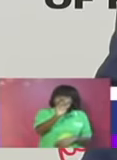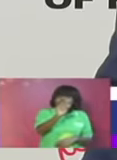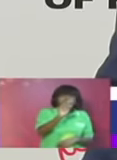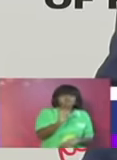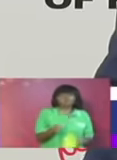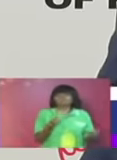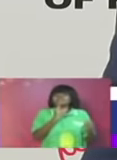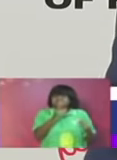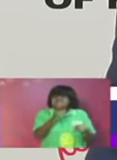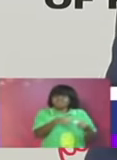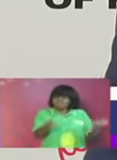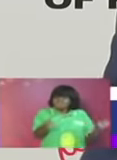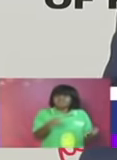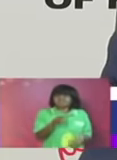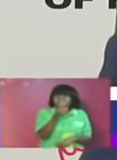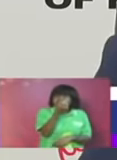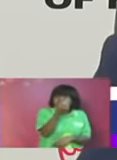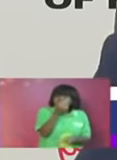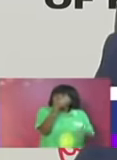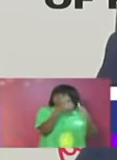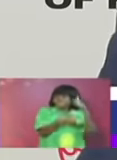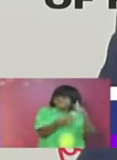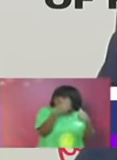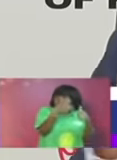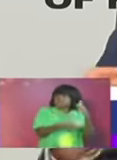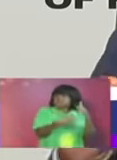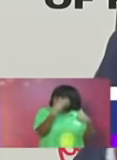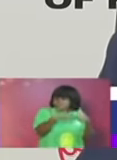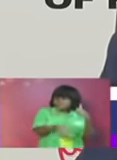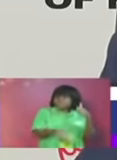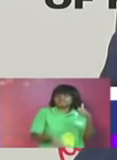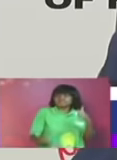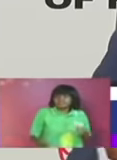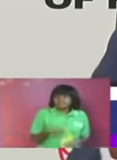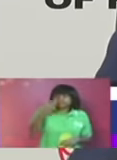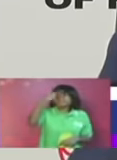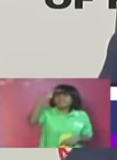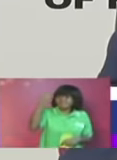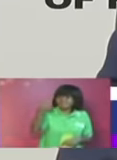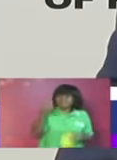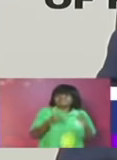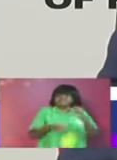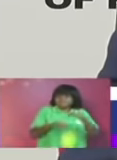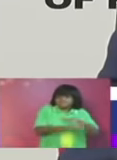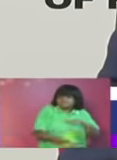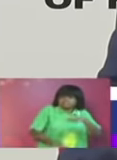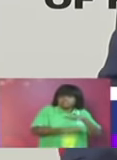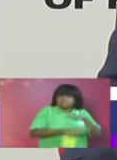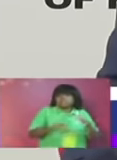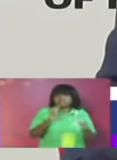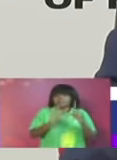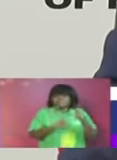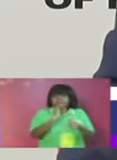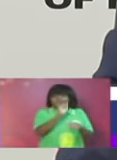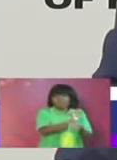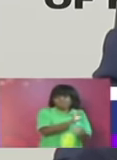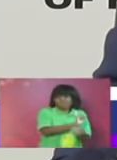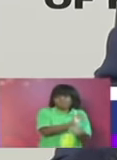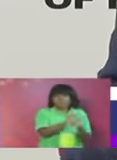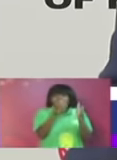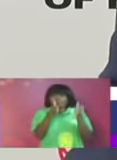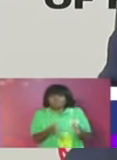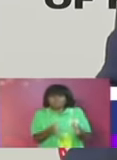things get a little bit dangerous is at the shop floor level, the blue-collar level. And this is where